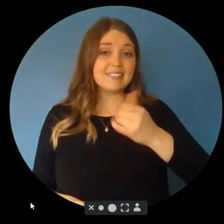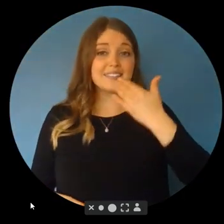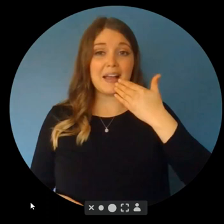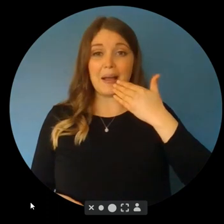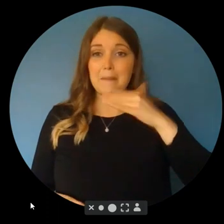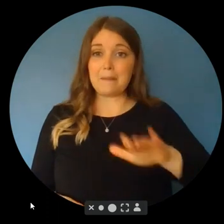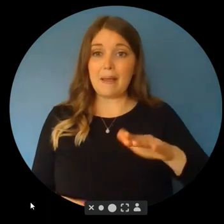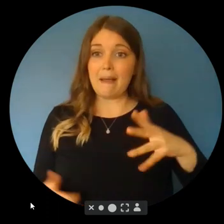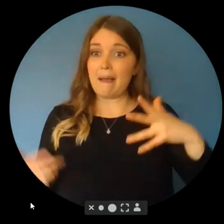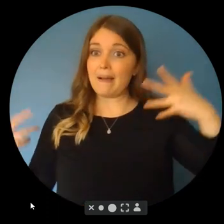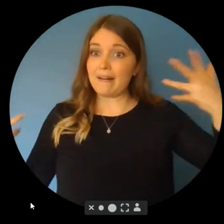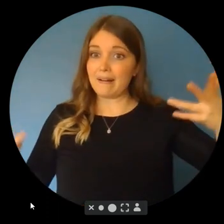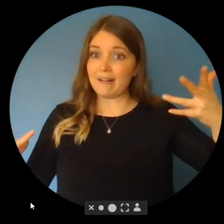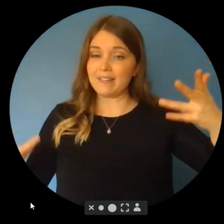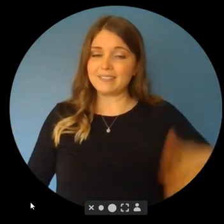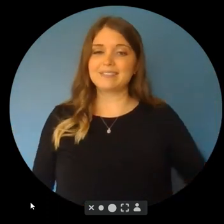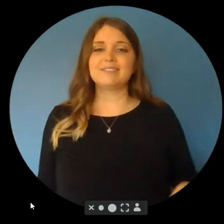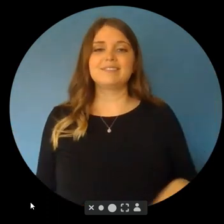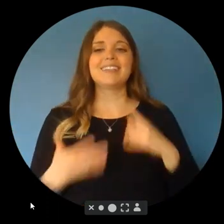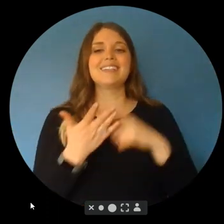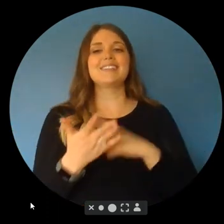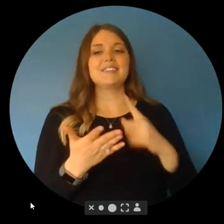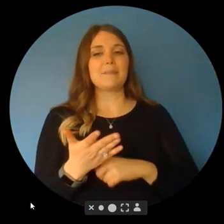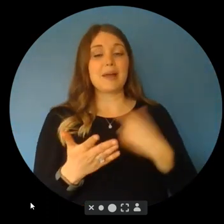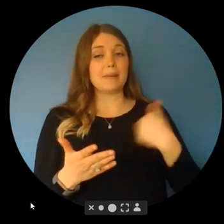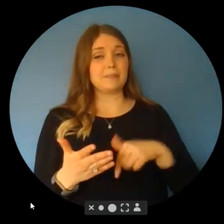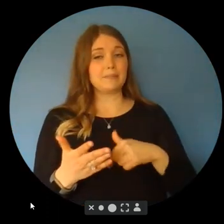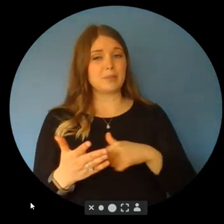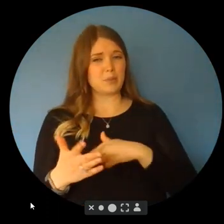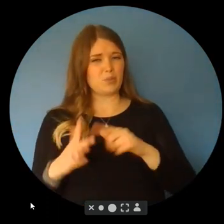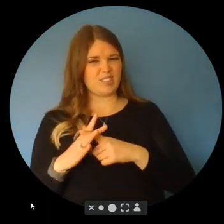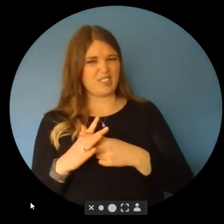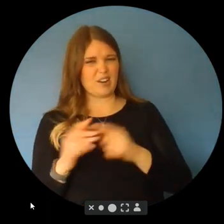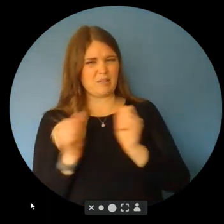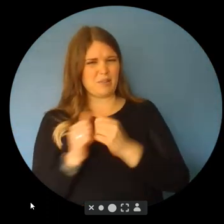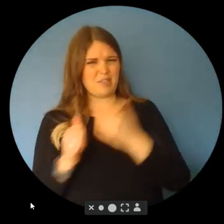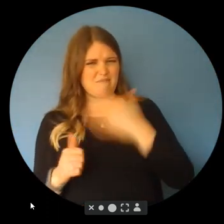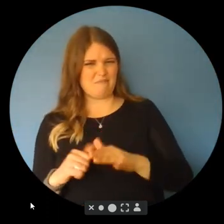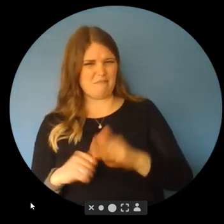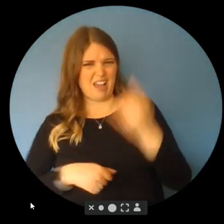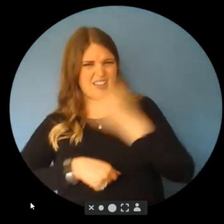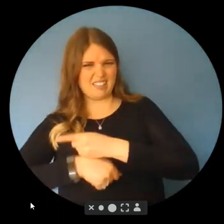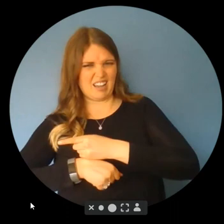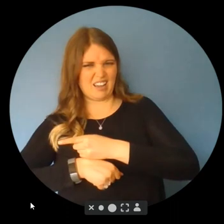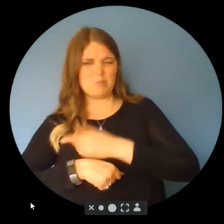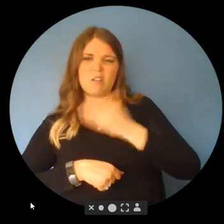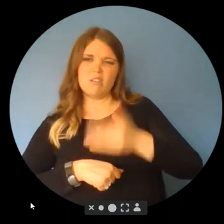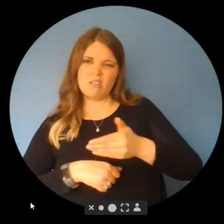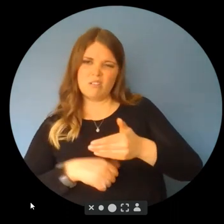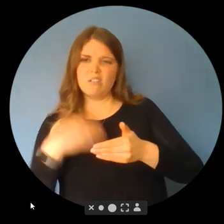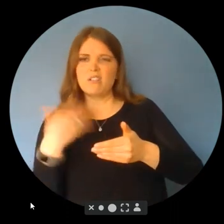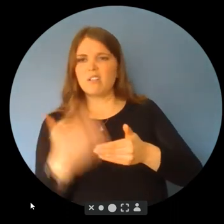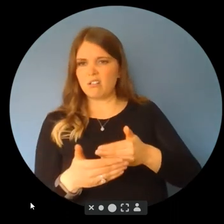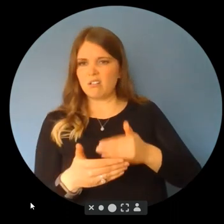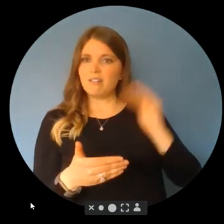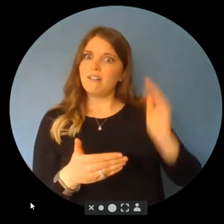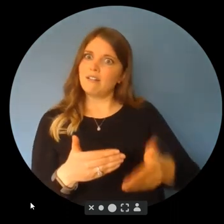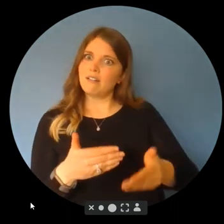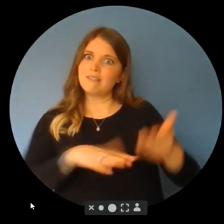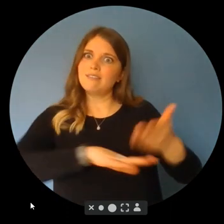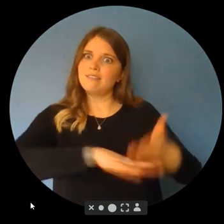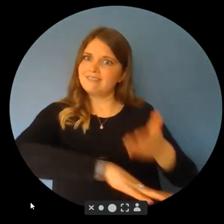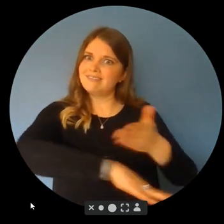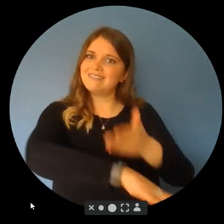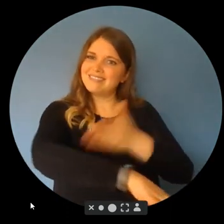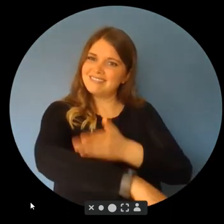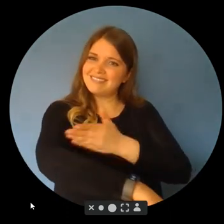after all. Yeah, sometimes we can start off having a bad day, and then it gets better throughout the day. And usually that